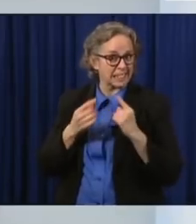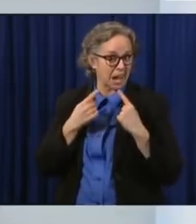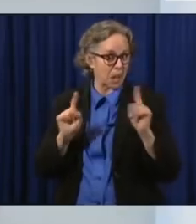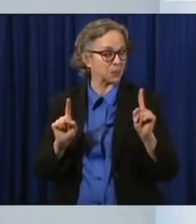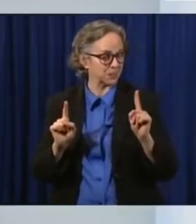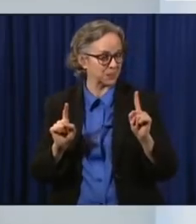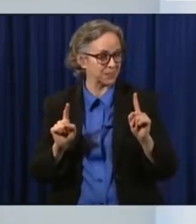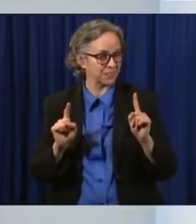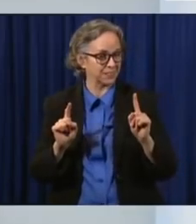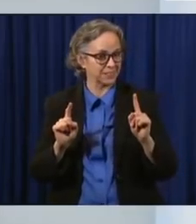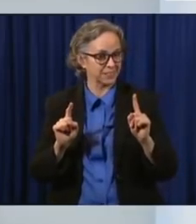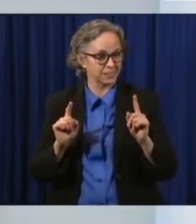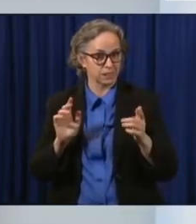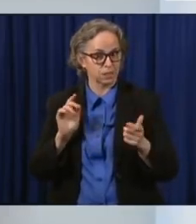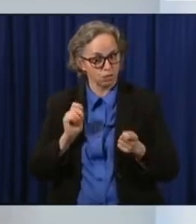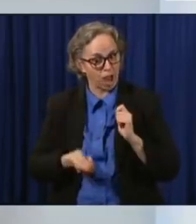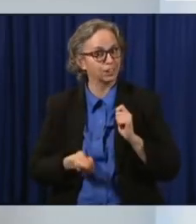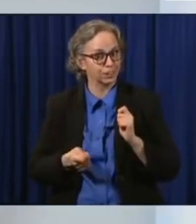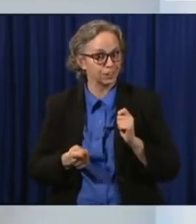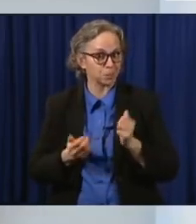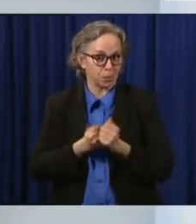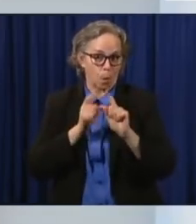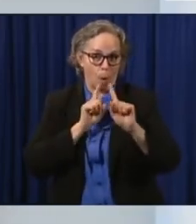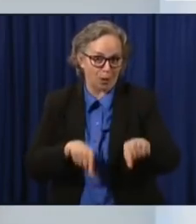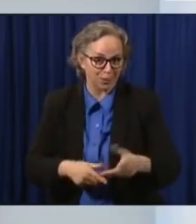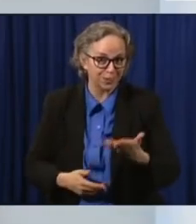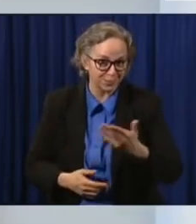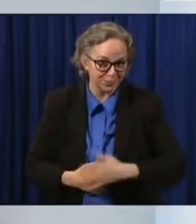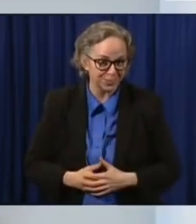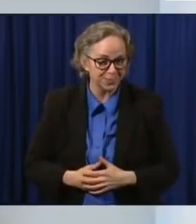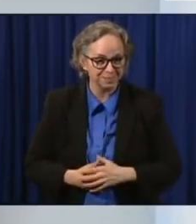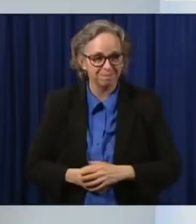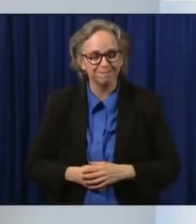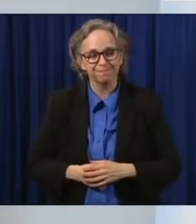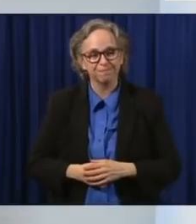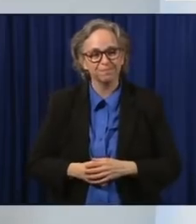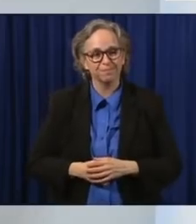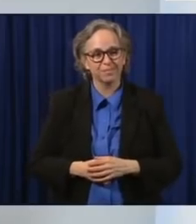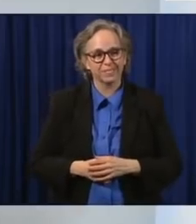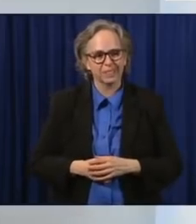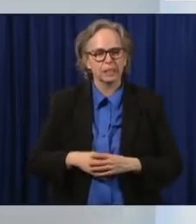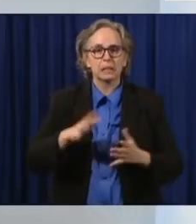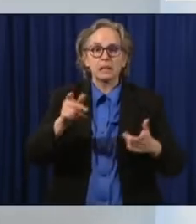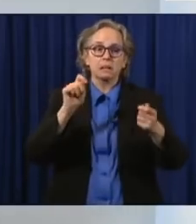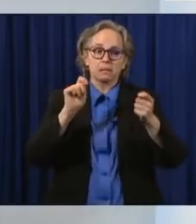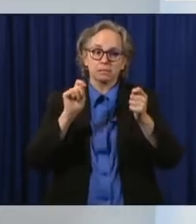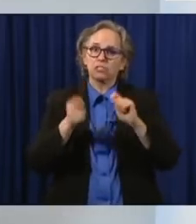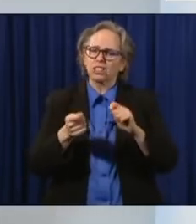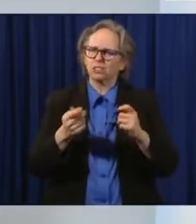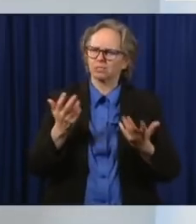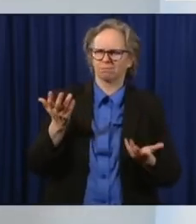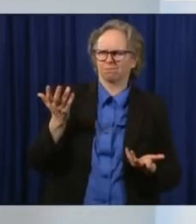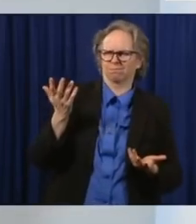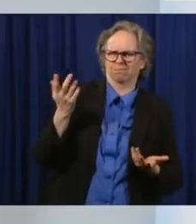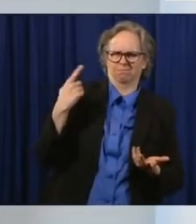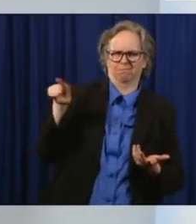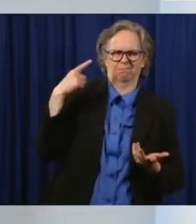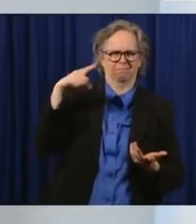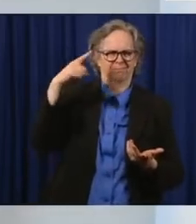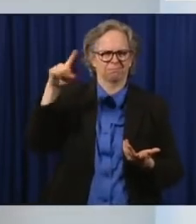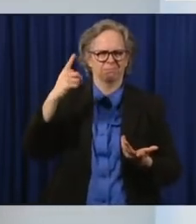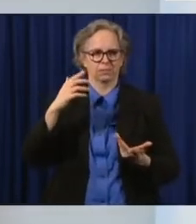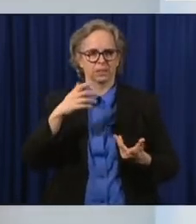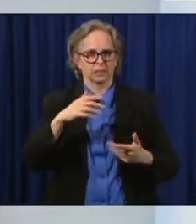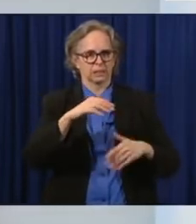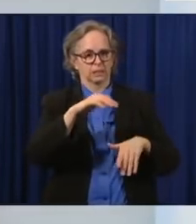some changes today in how we want people to how we're loosening restrictions and allowing people to